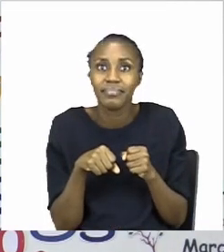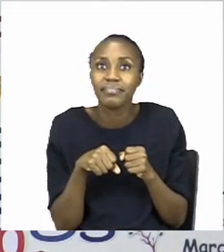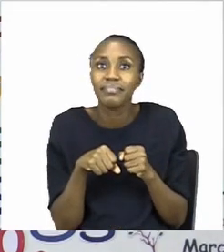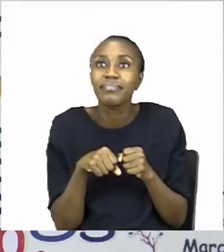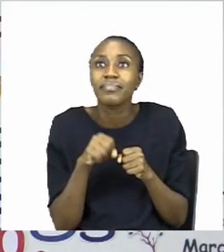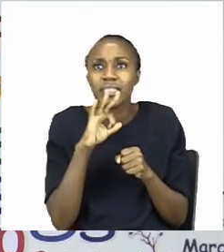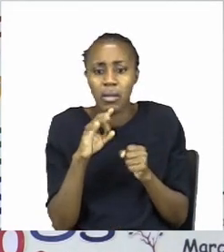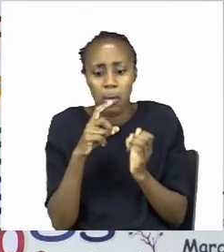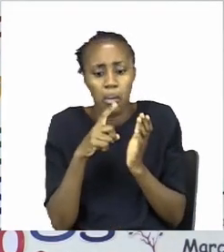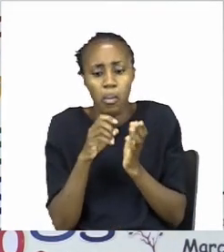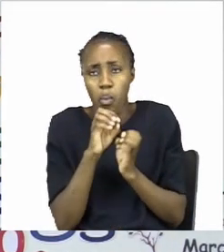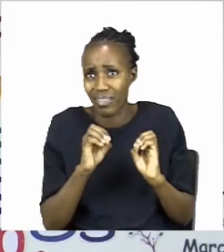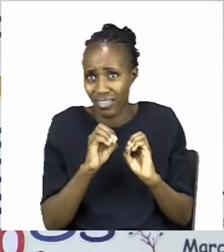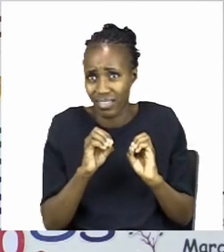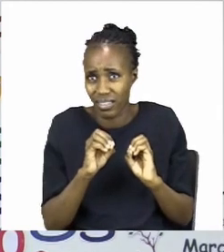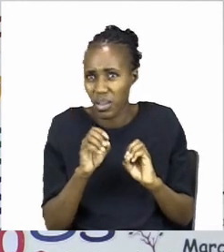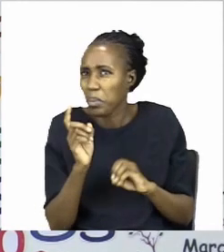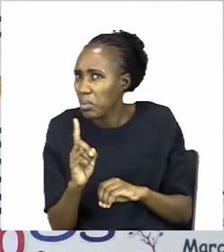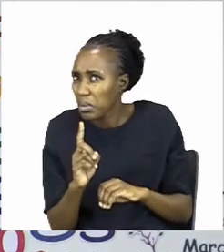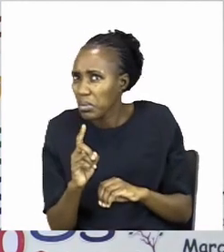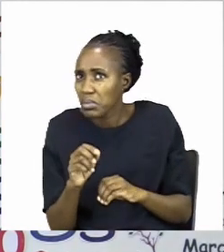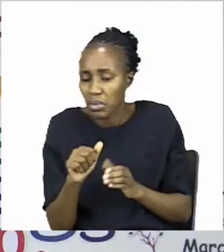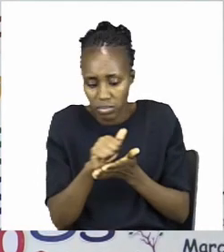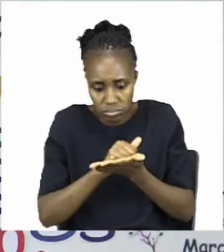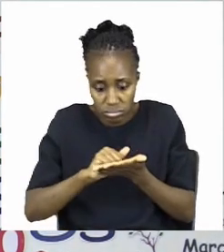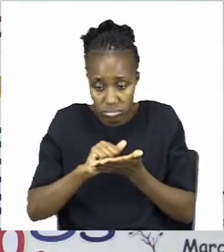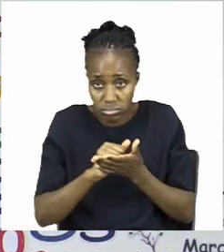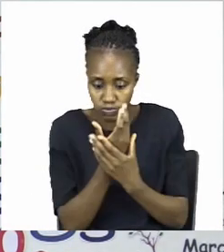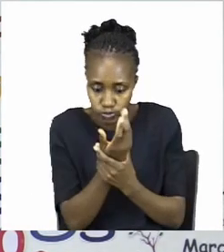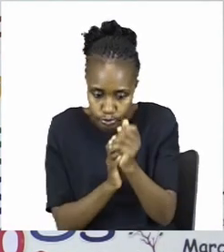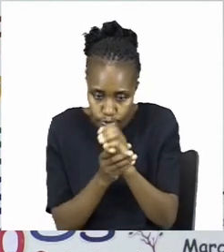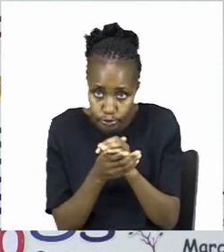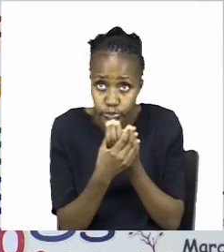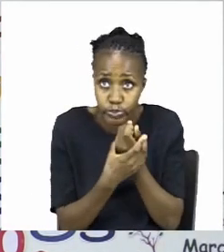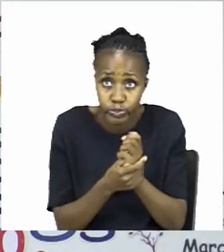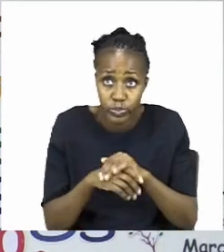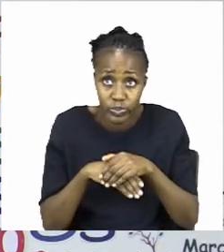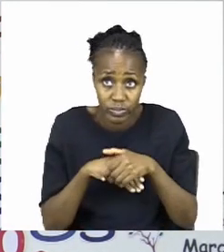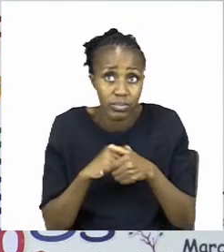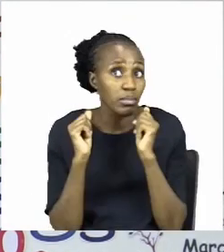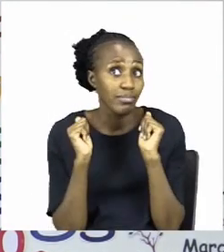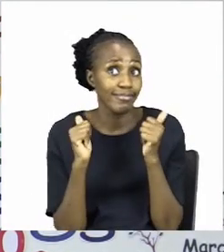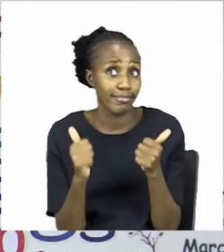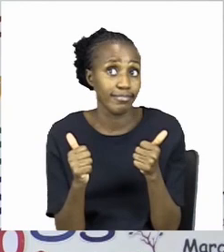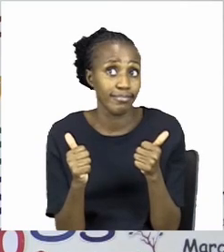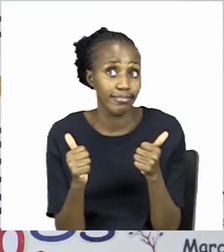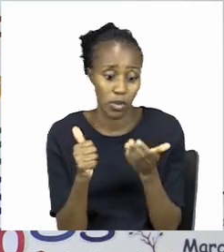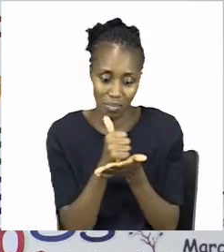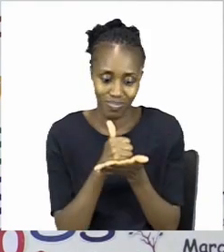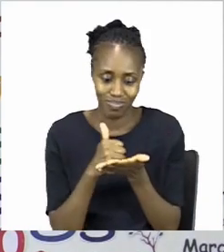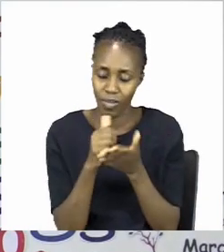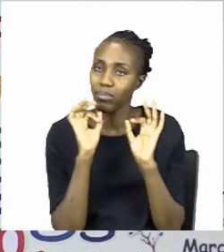any sanitizer, you can wash your hands with soap and water, and it will clean your